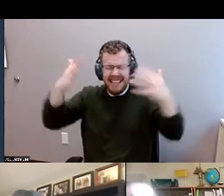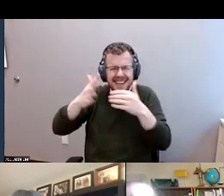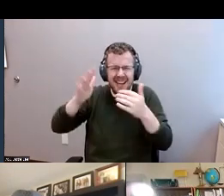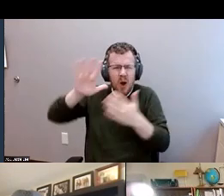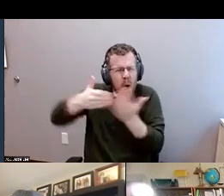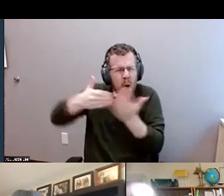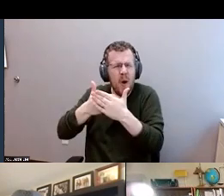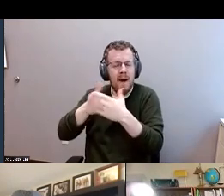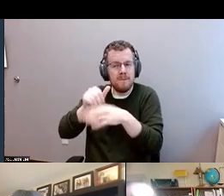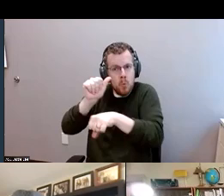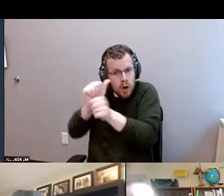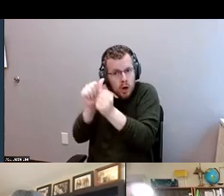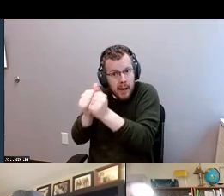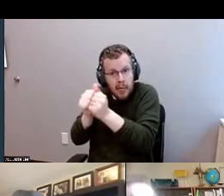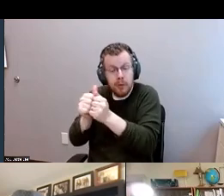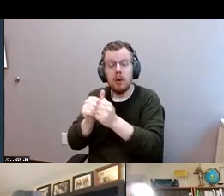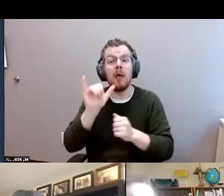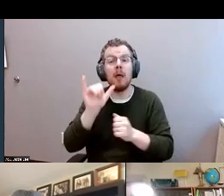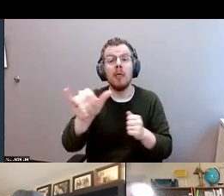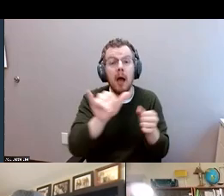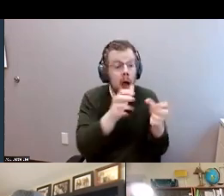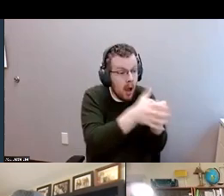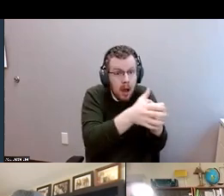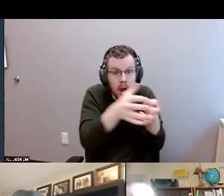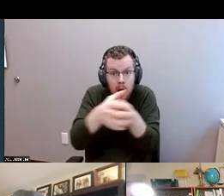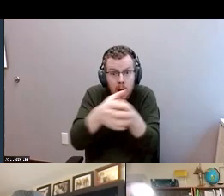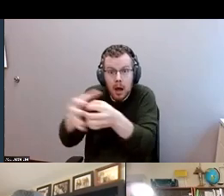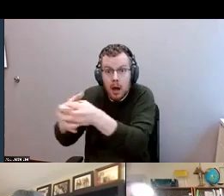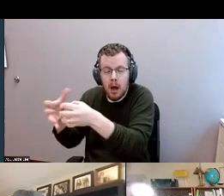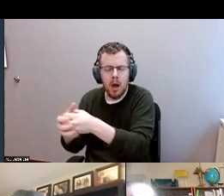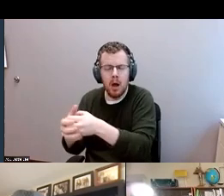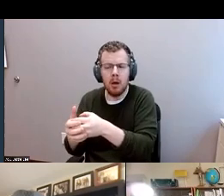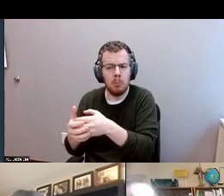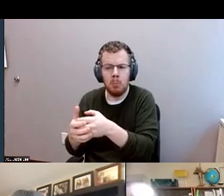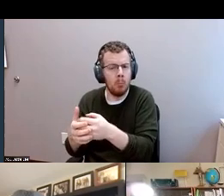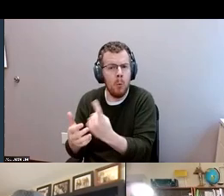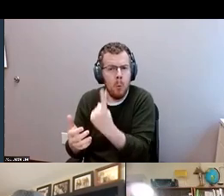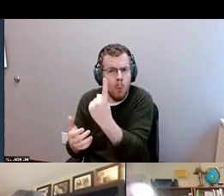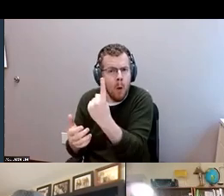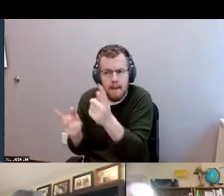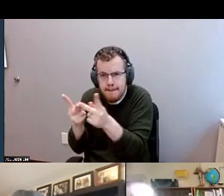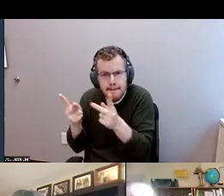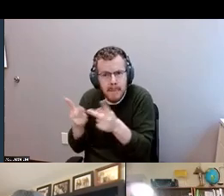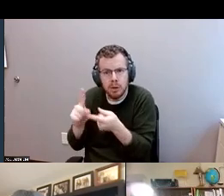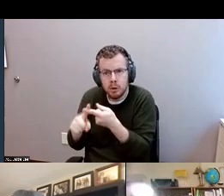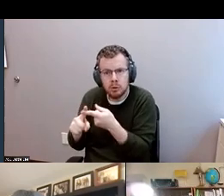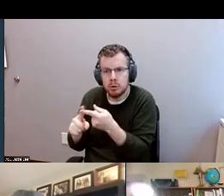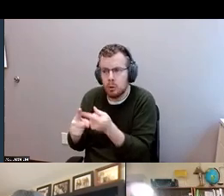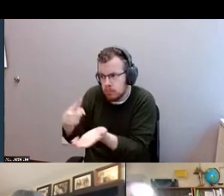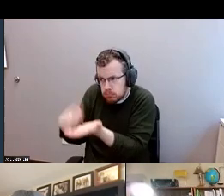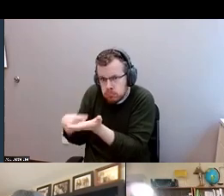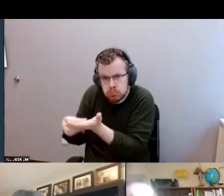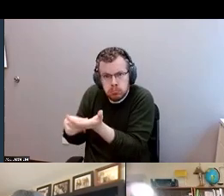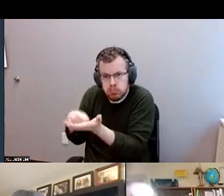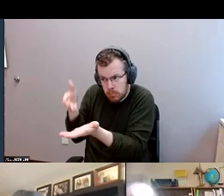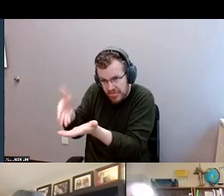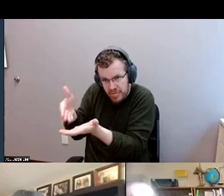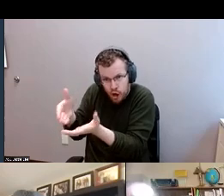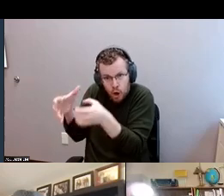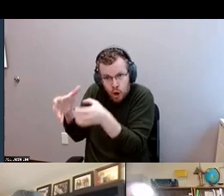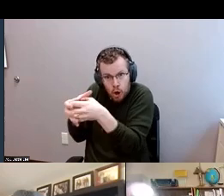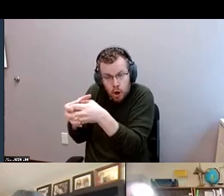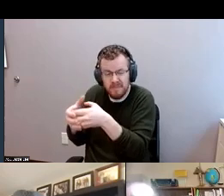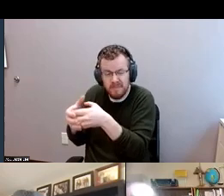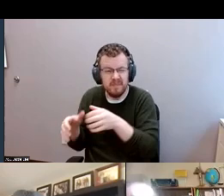through collective impact are one setting in which those discussions can occur. So that's why for me, this